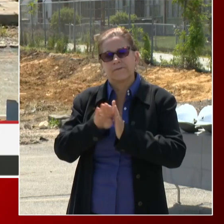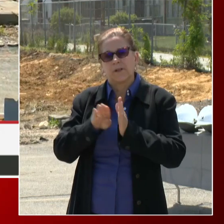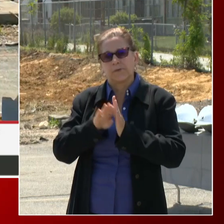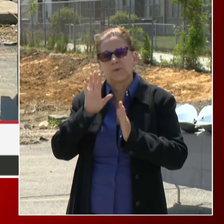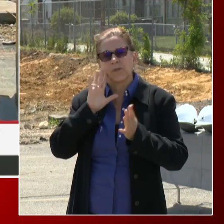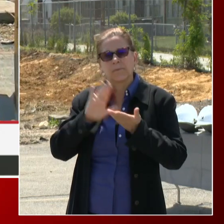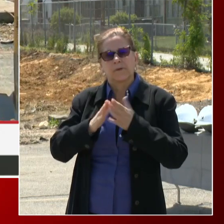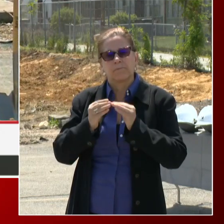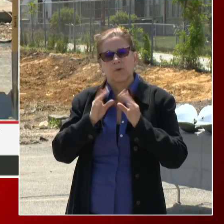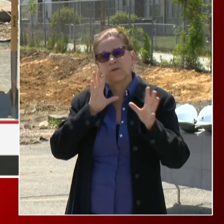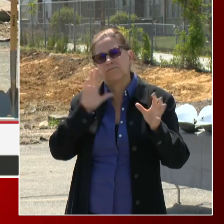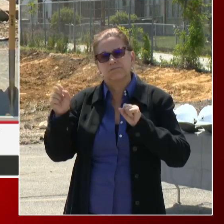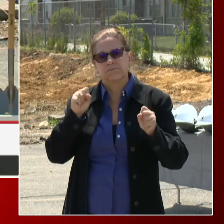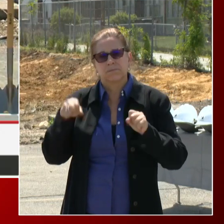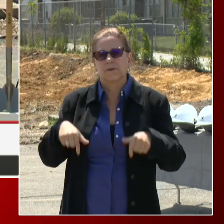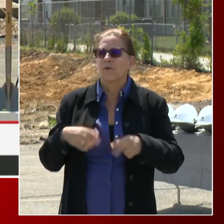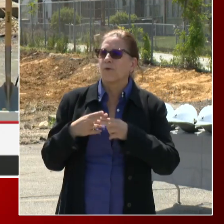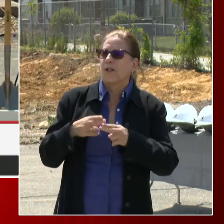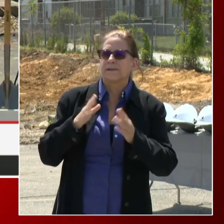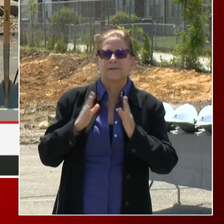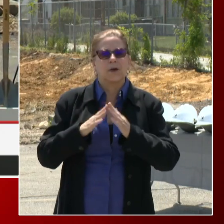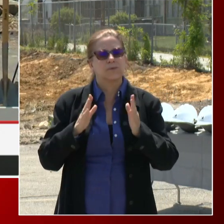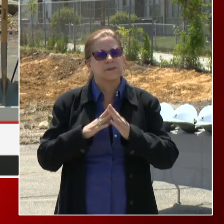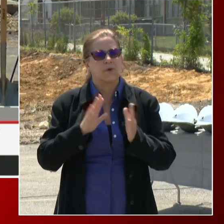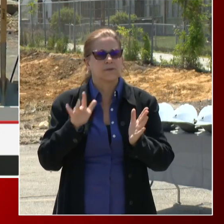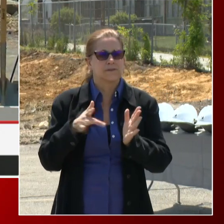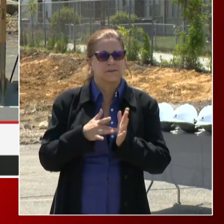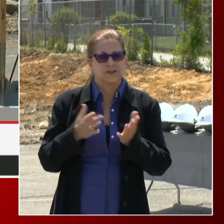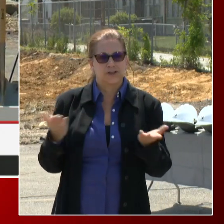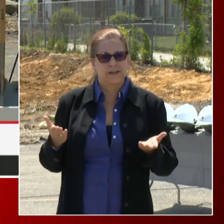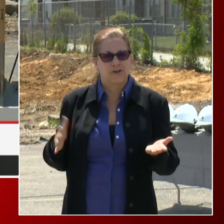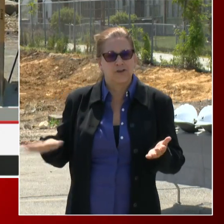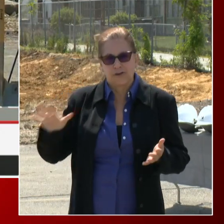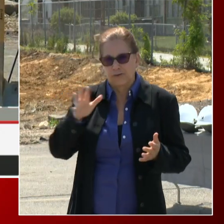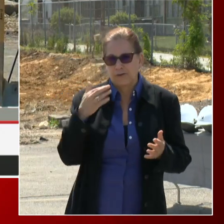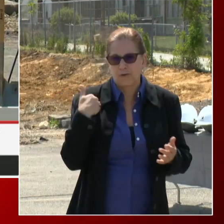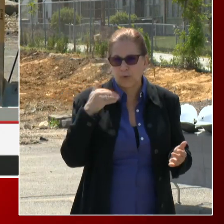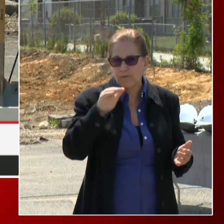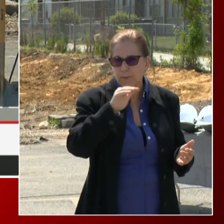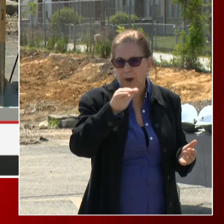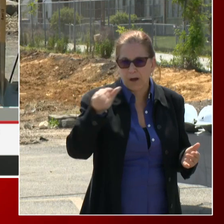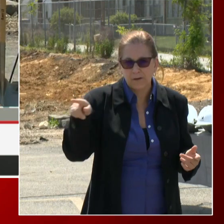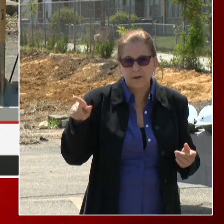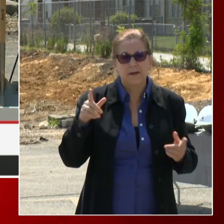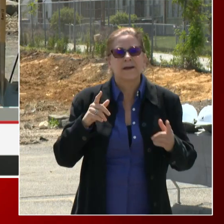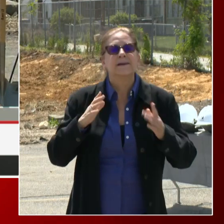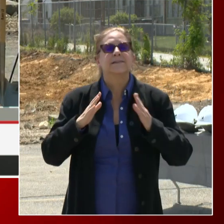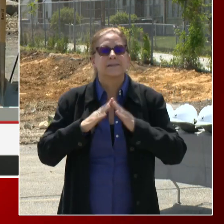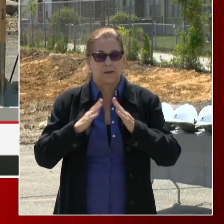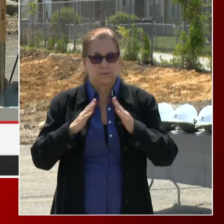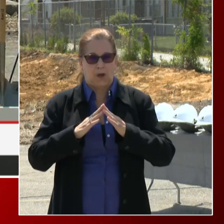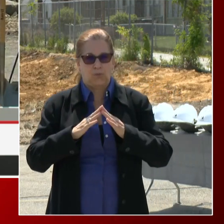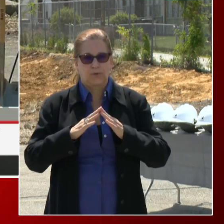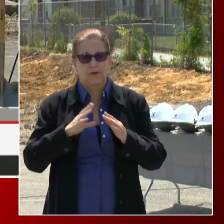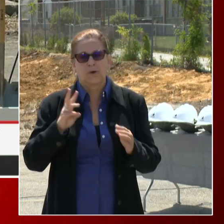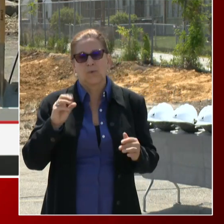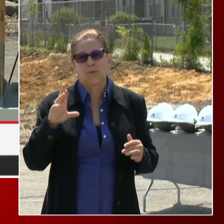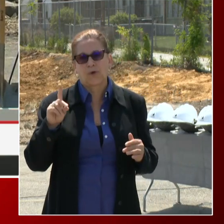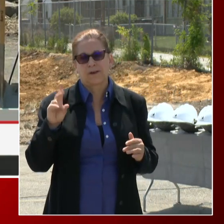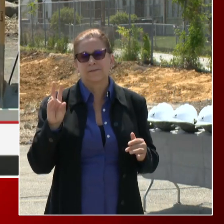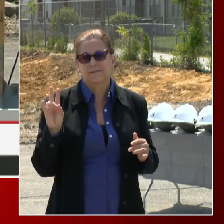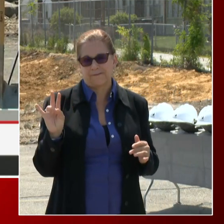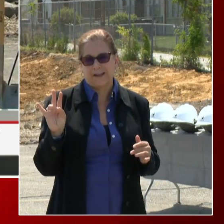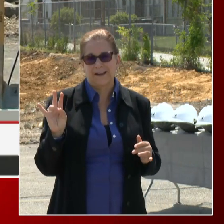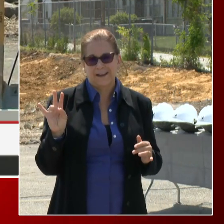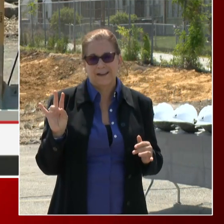center that Councilmember Gray reminds us again and again is the downtown of Ward 7. So with that, I want to bring